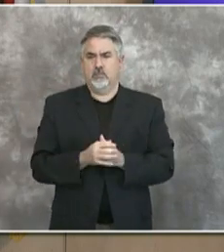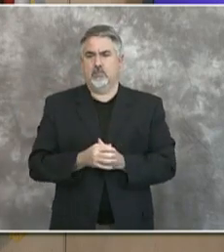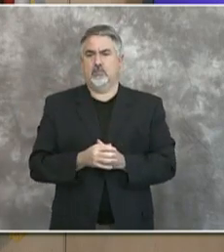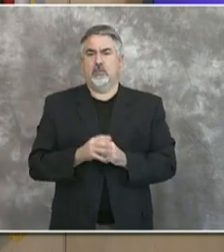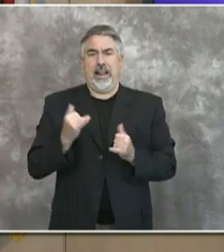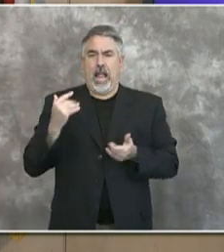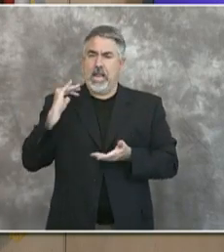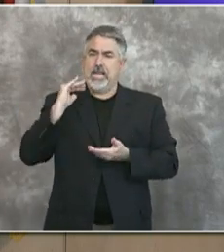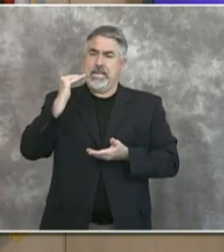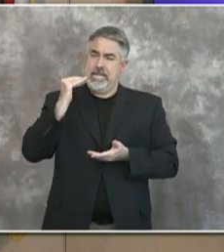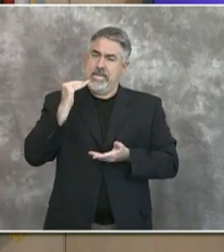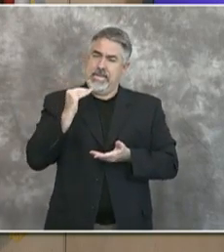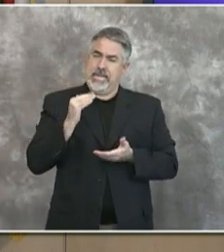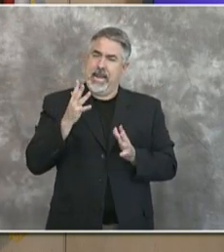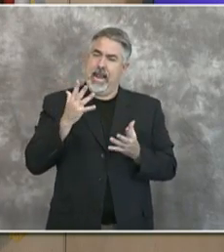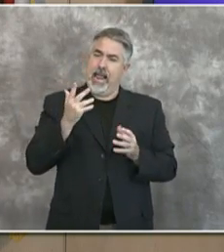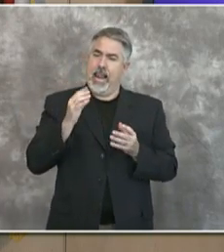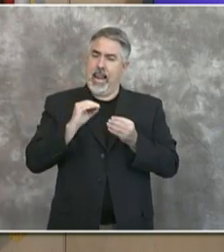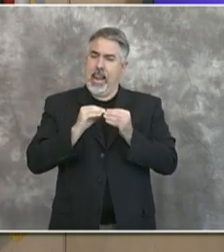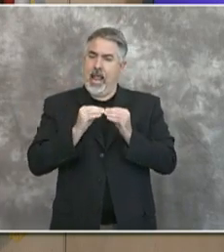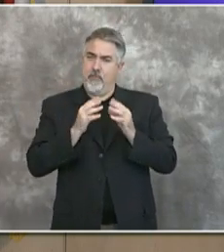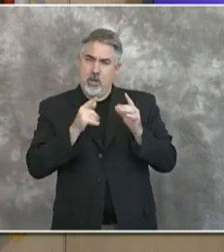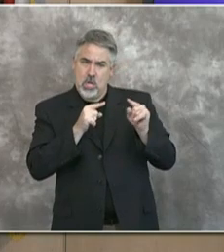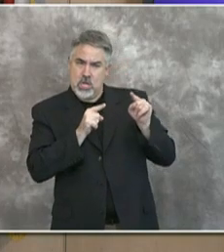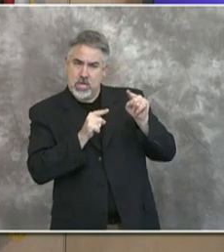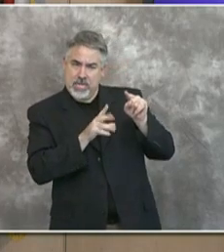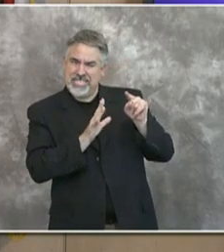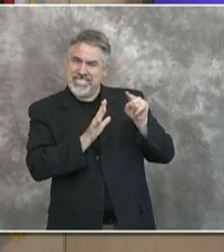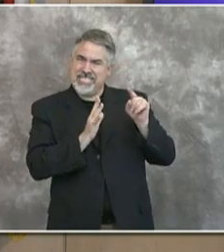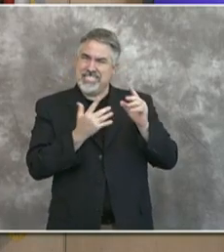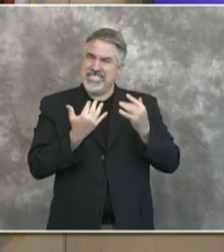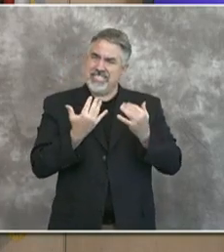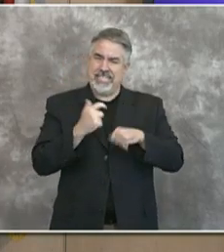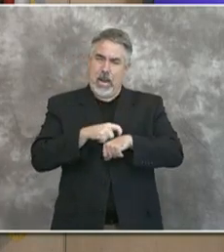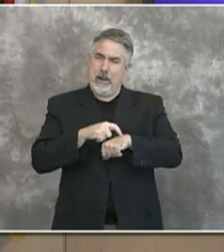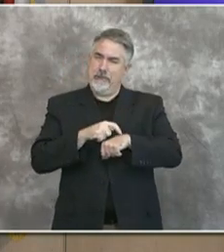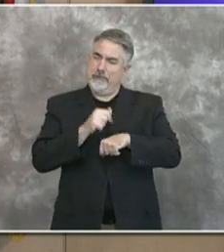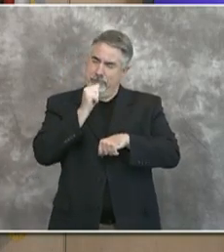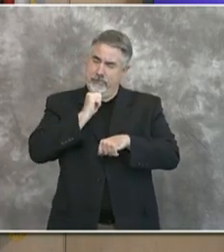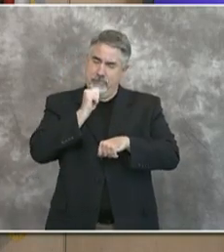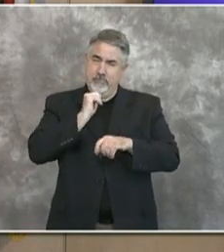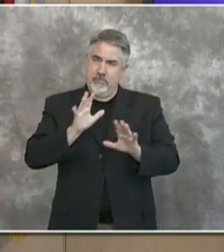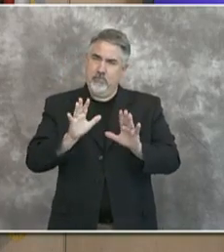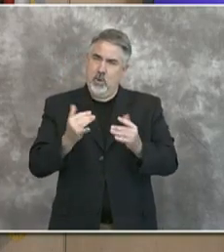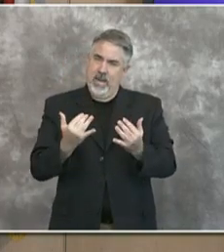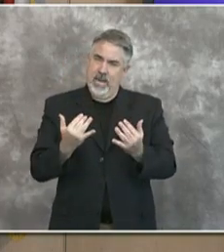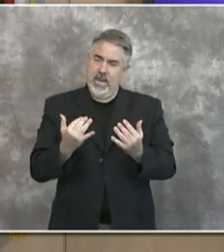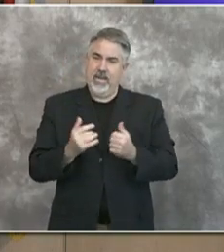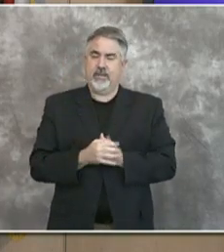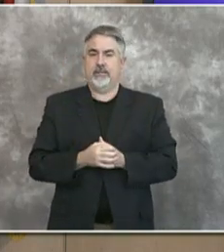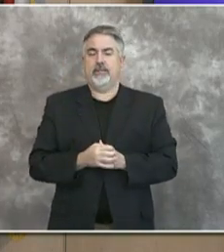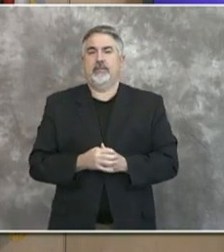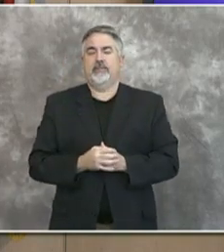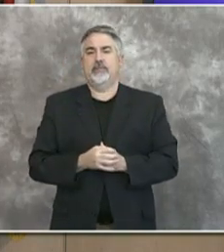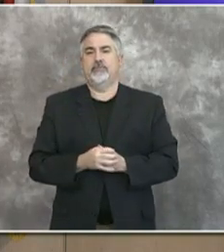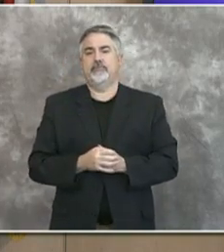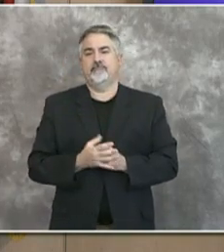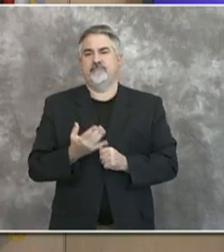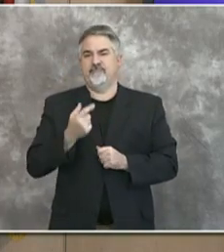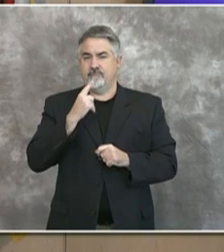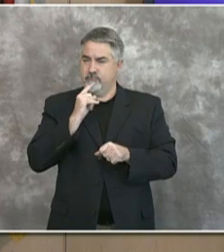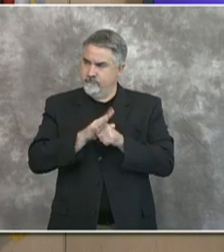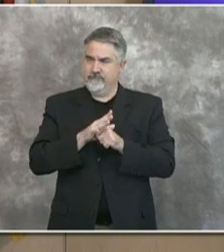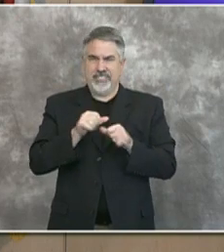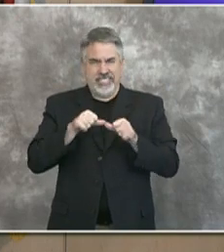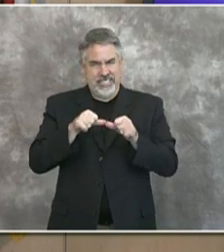to do it in the appropriate way at the appropriate time. And we ask for your continued patience. We ask for your continued commitment. The actions that each and